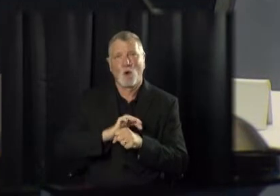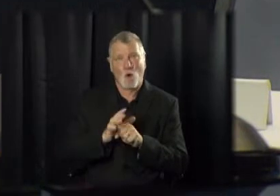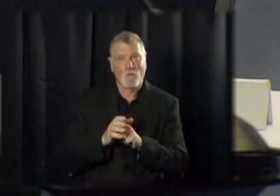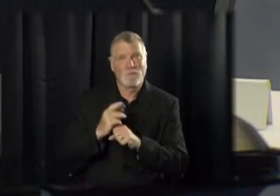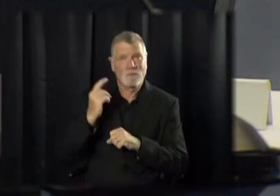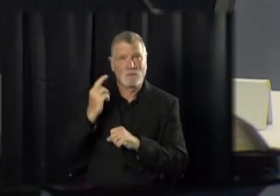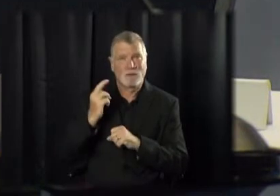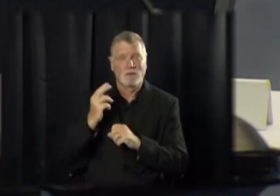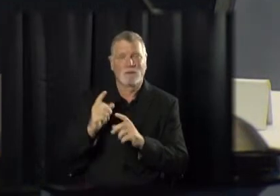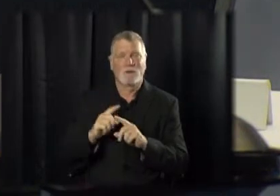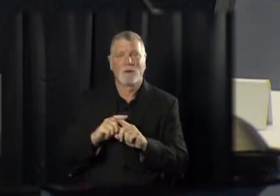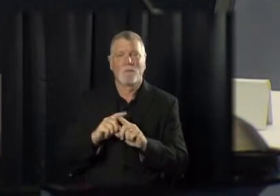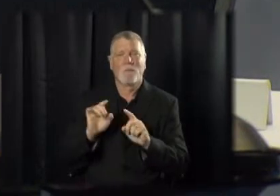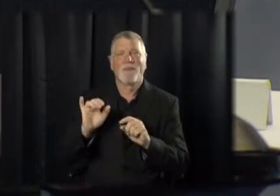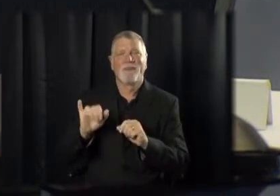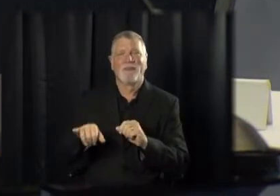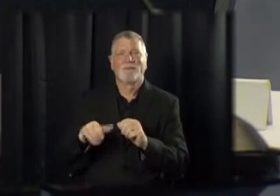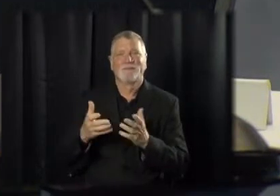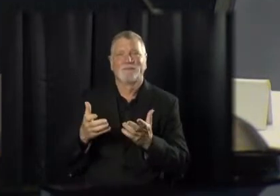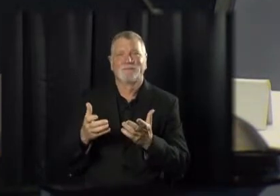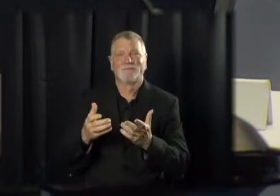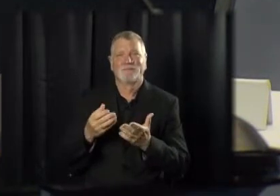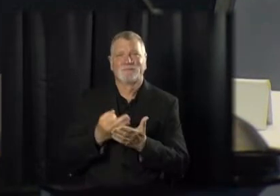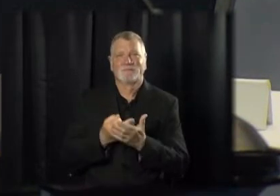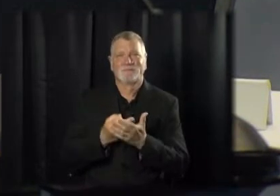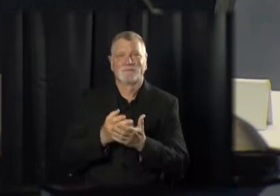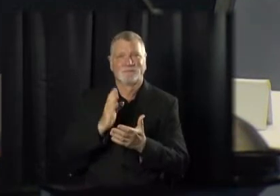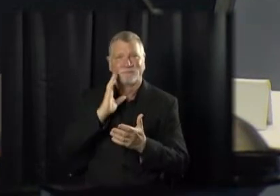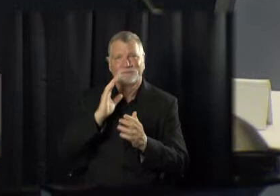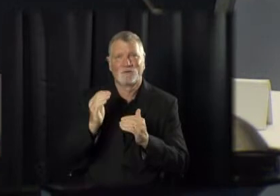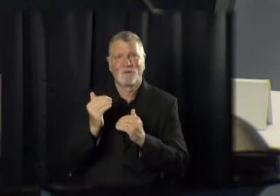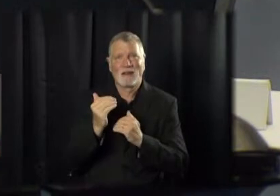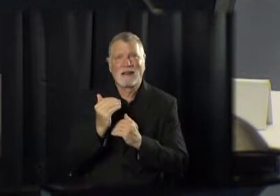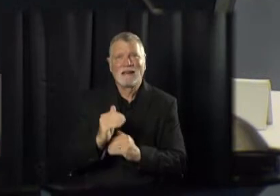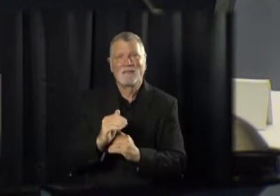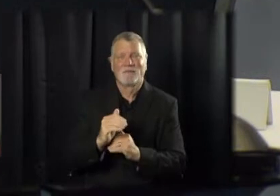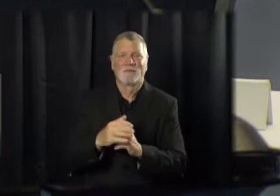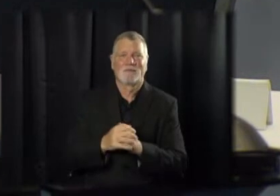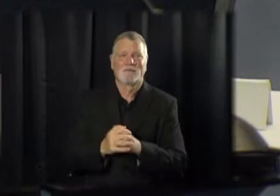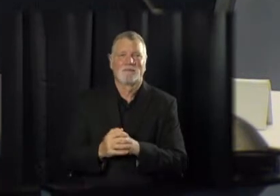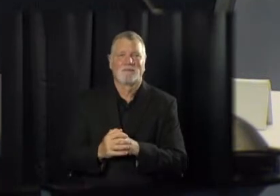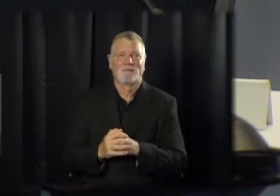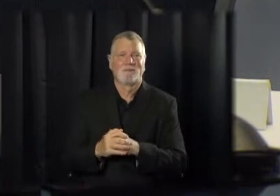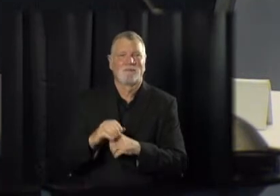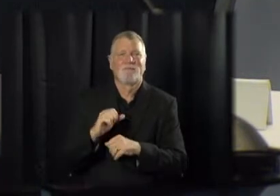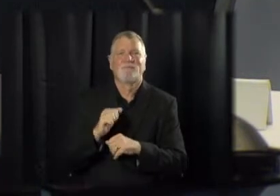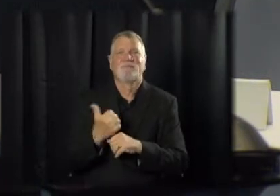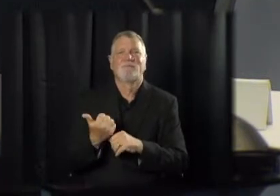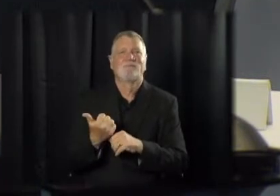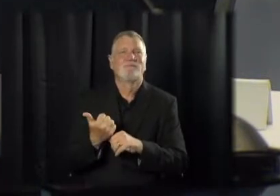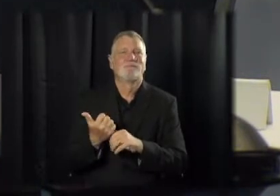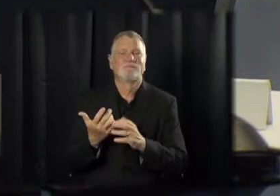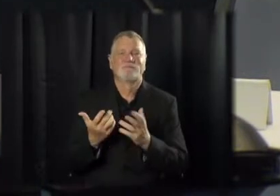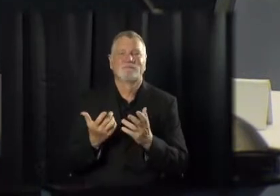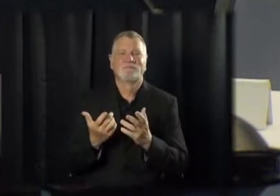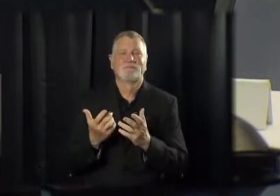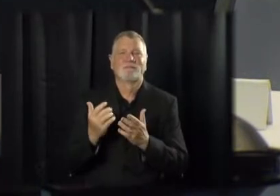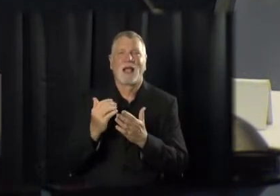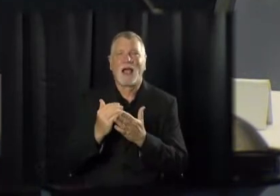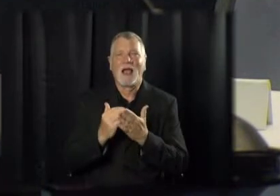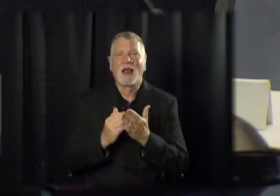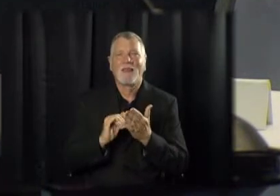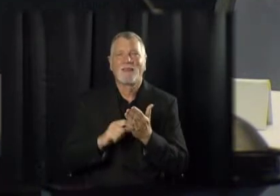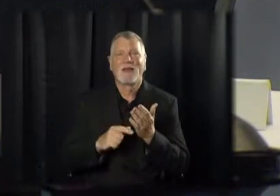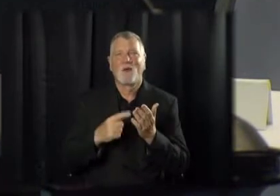okay? Those are funds that are very restrictive. Any of the items that I